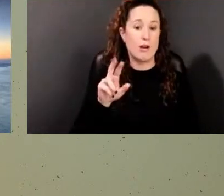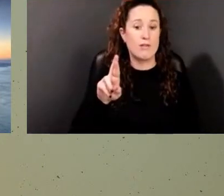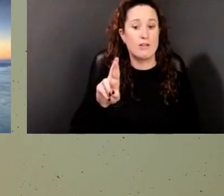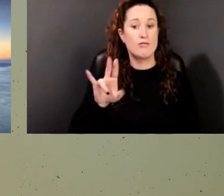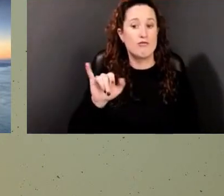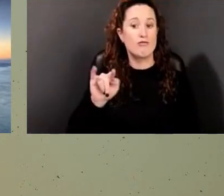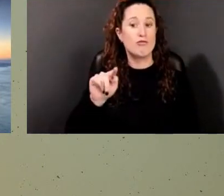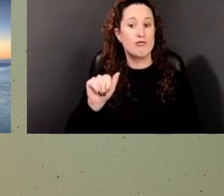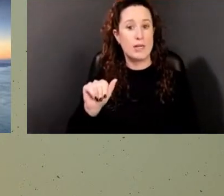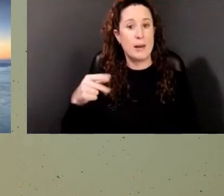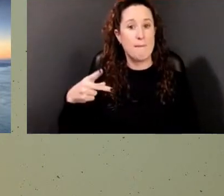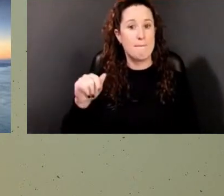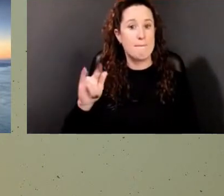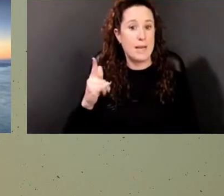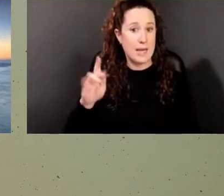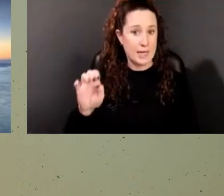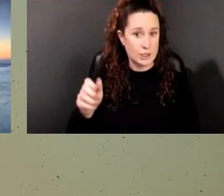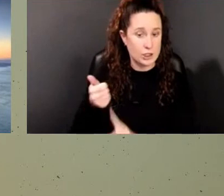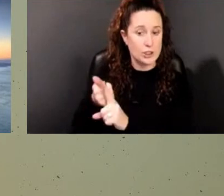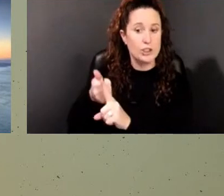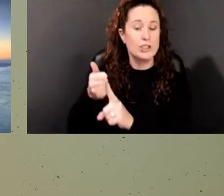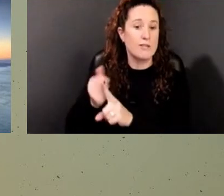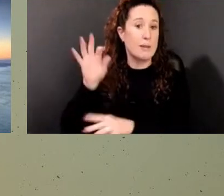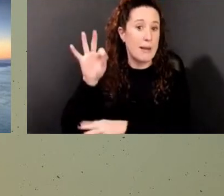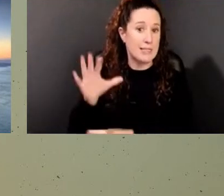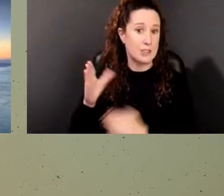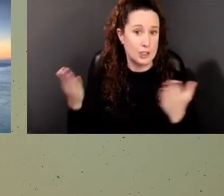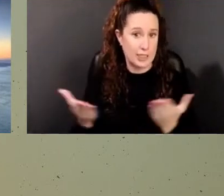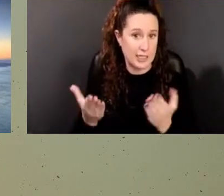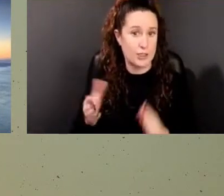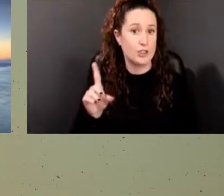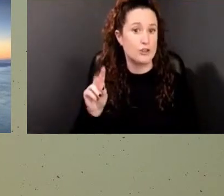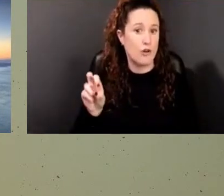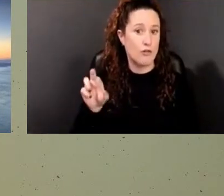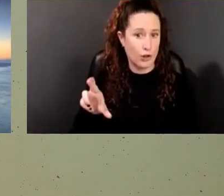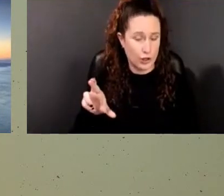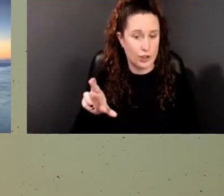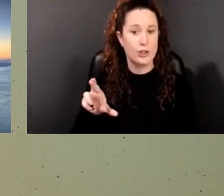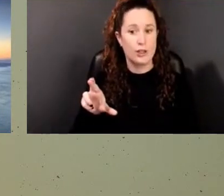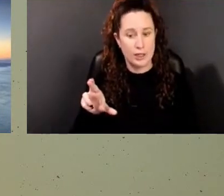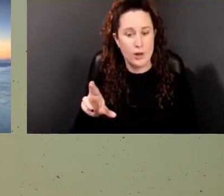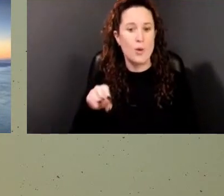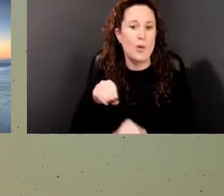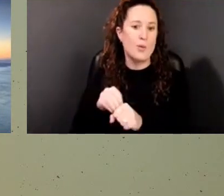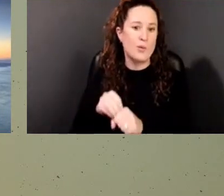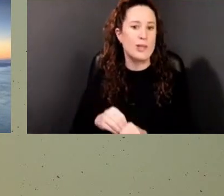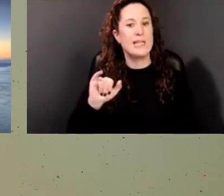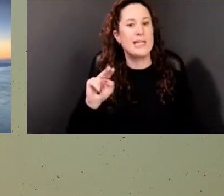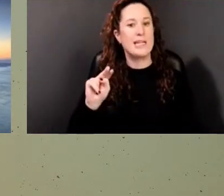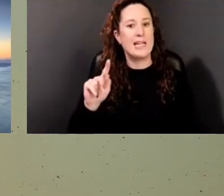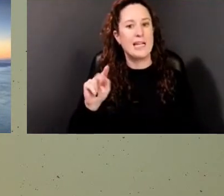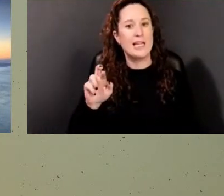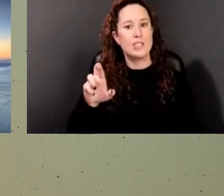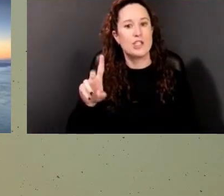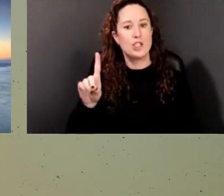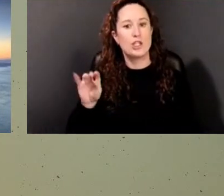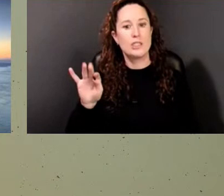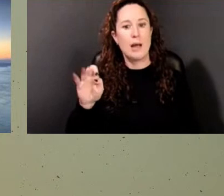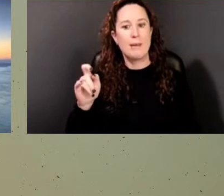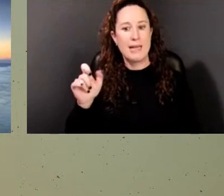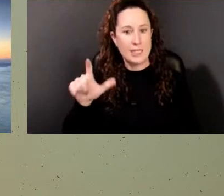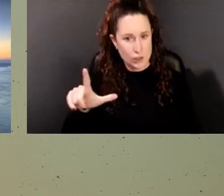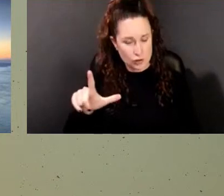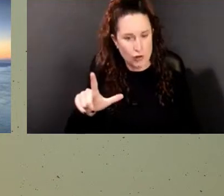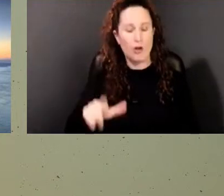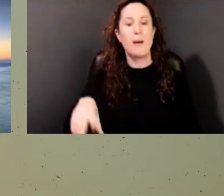a pastor here in Dover, and with the Interdenominational Ministerial Alliance of